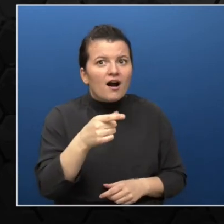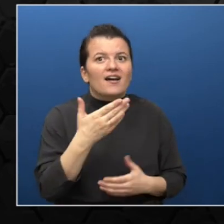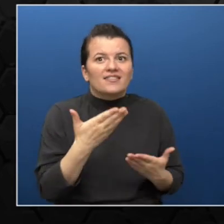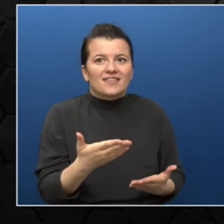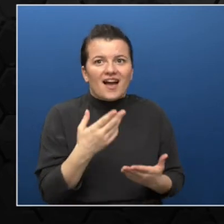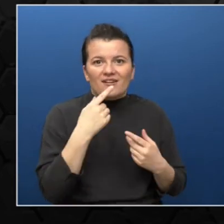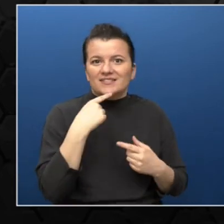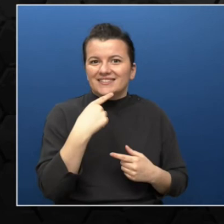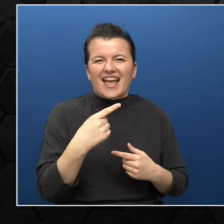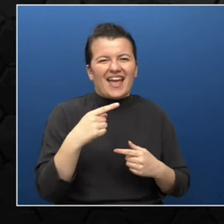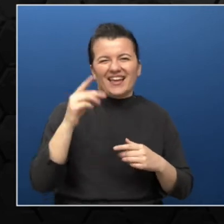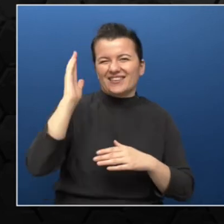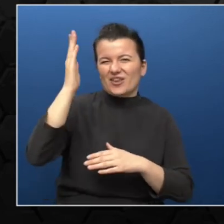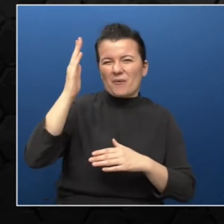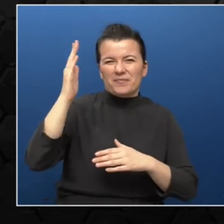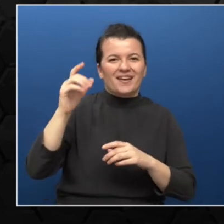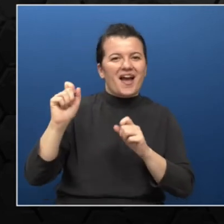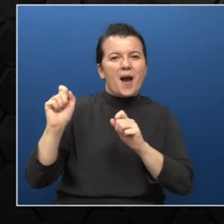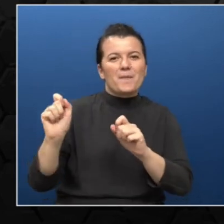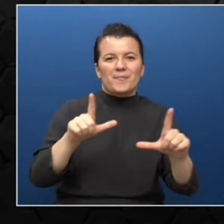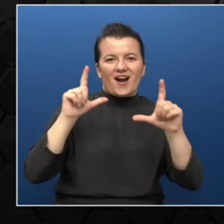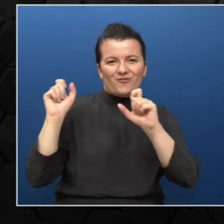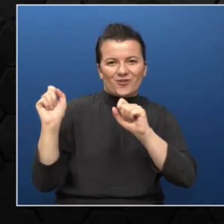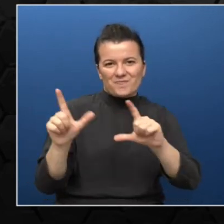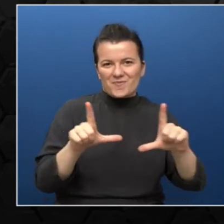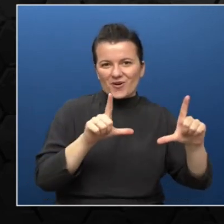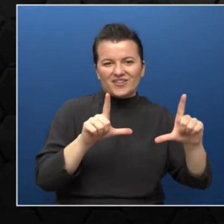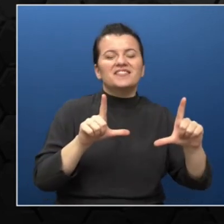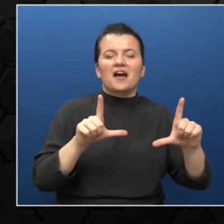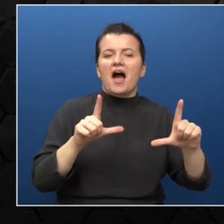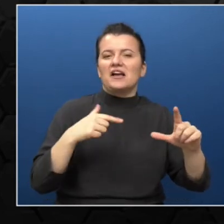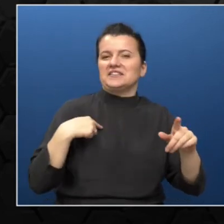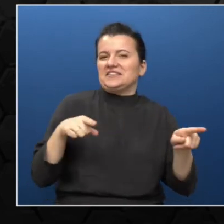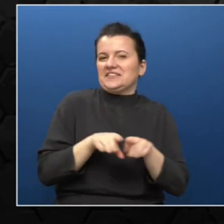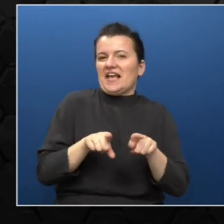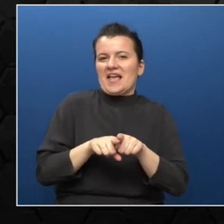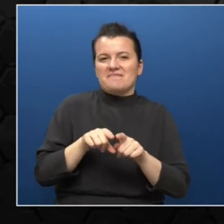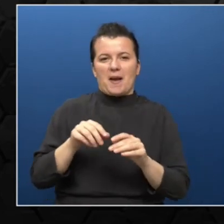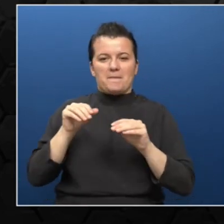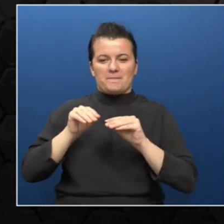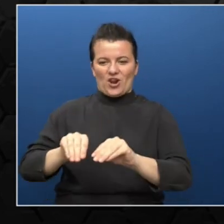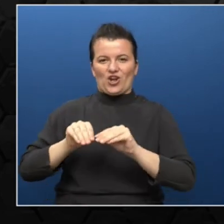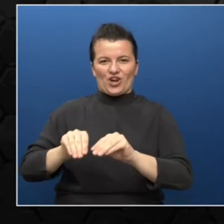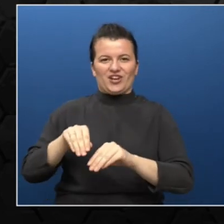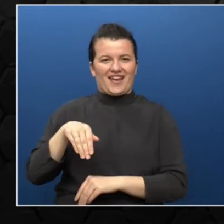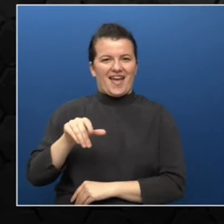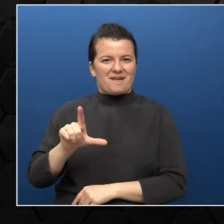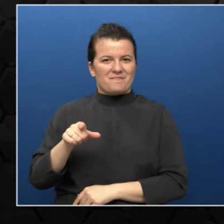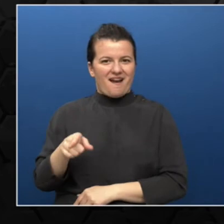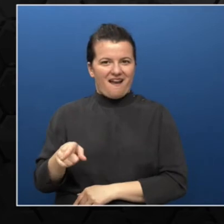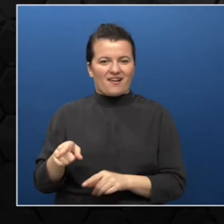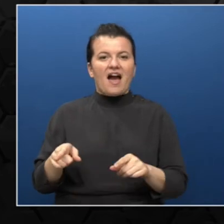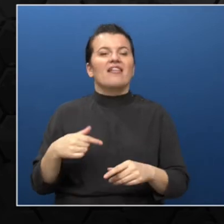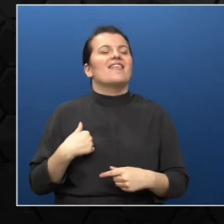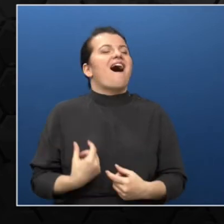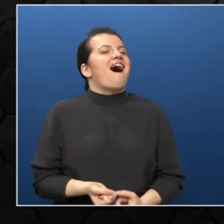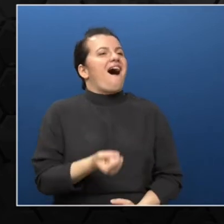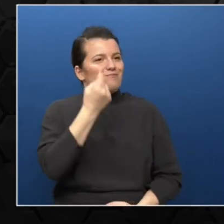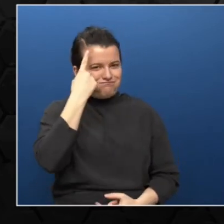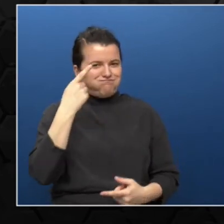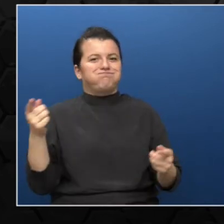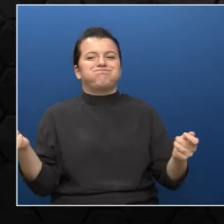session. I totally understand it now. So I have another question. So what is the difference between Lobe and custom